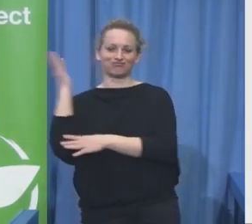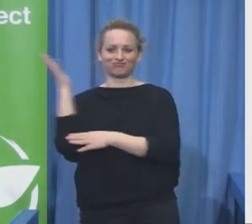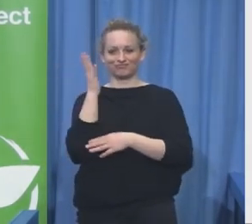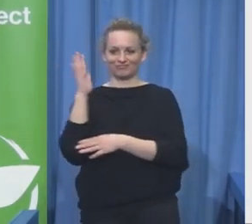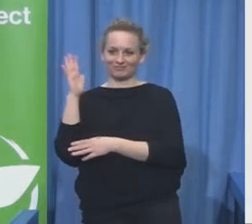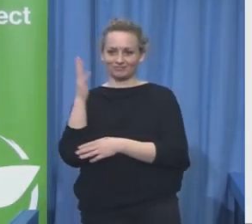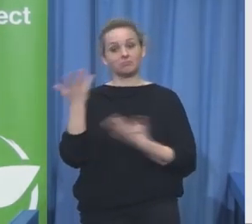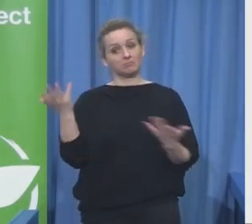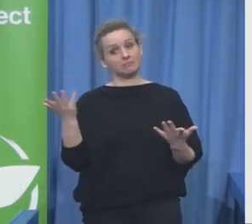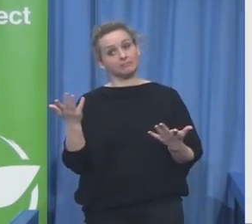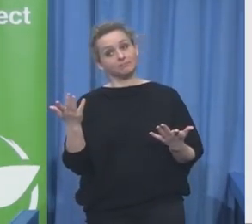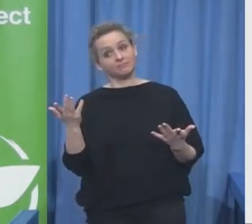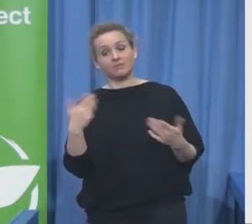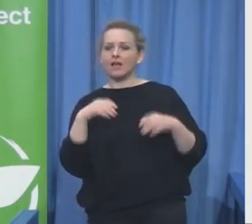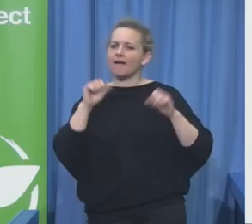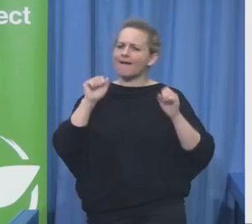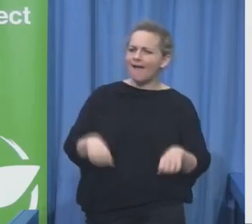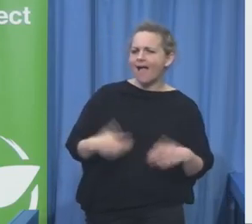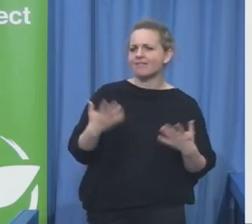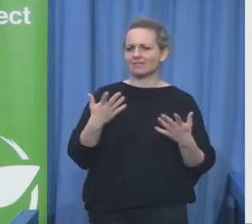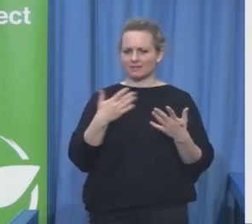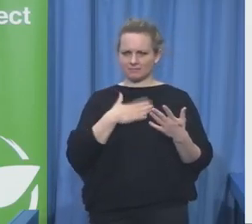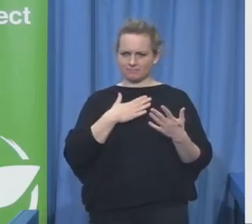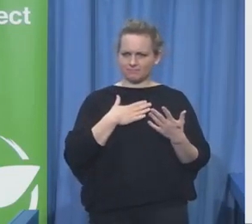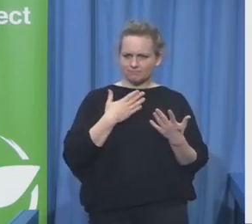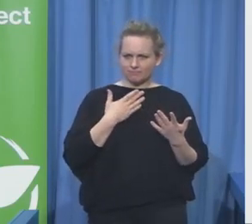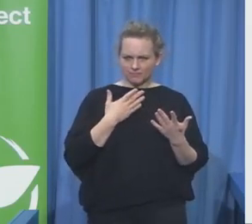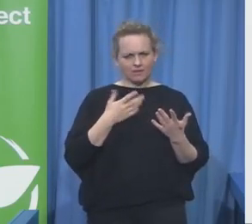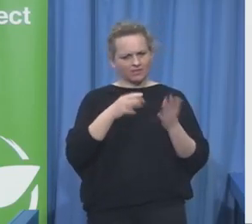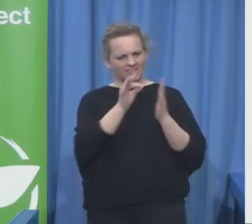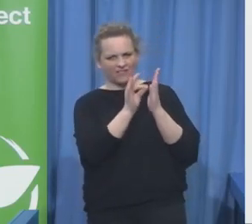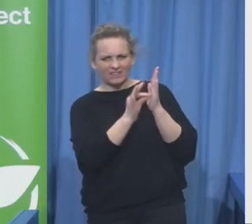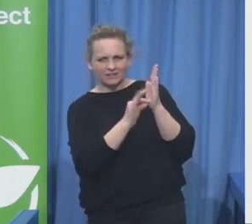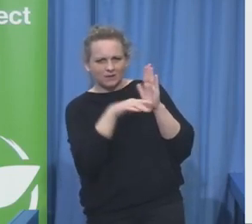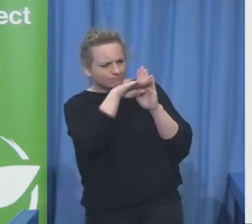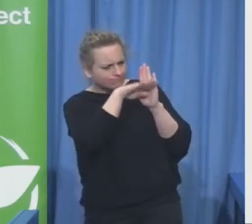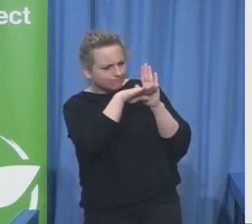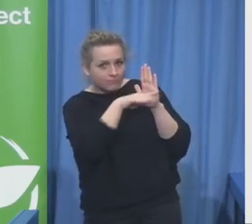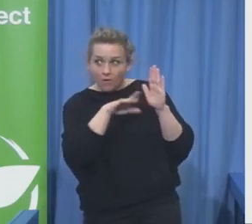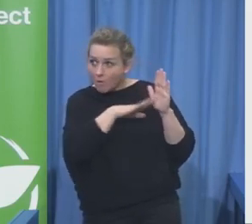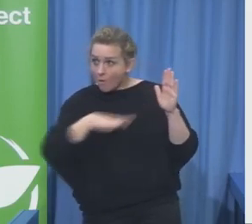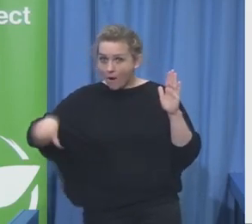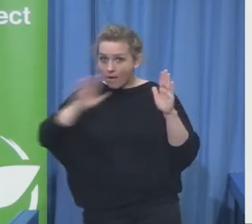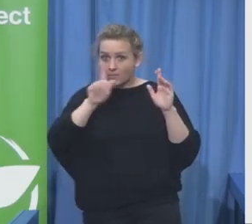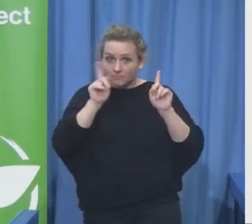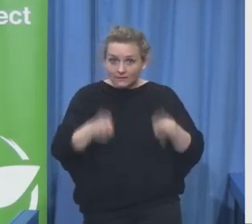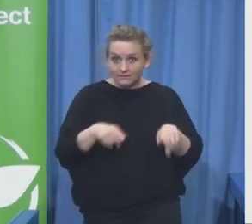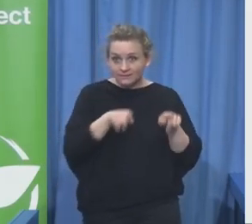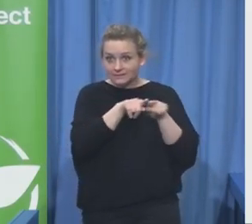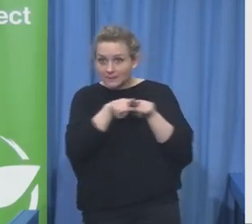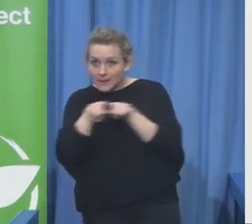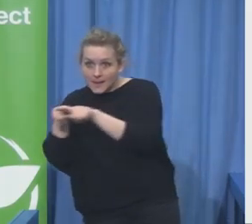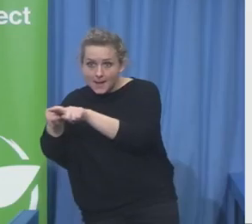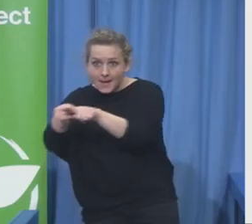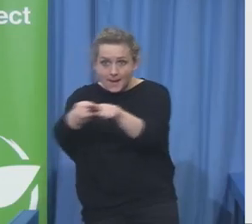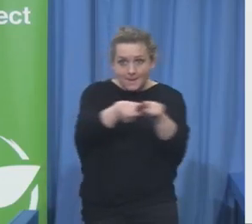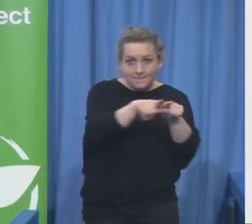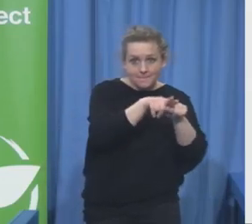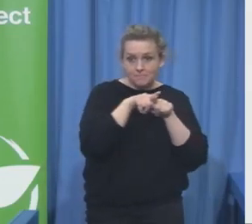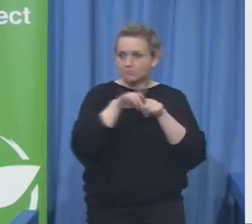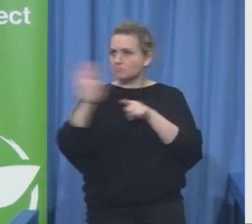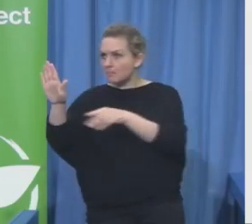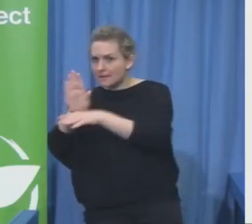practice? It's different for every company, every industry, every country that you're in. So I find it an